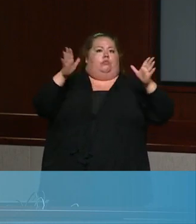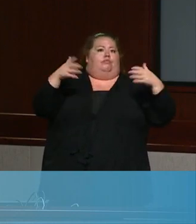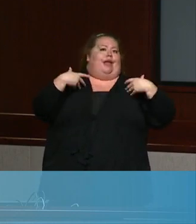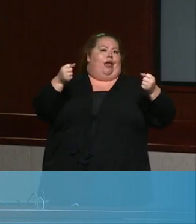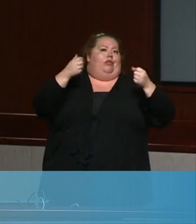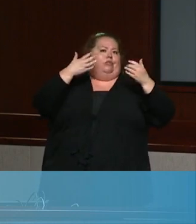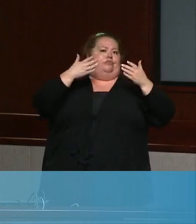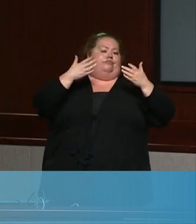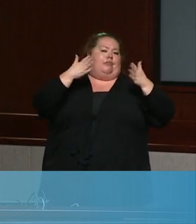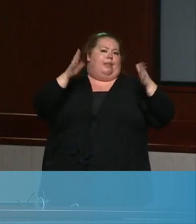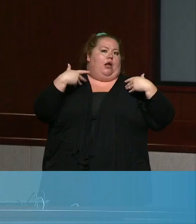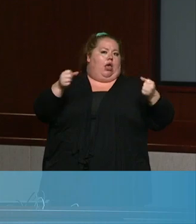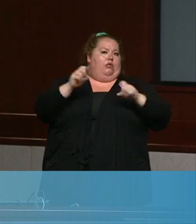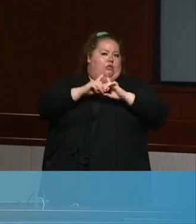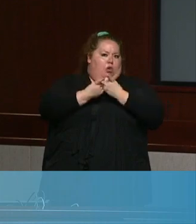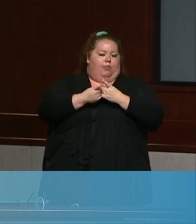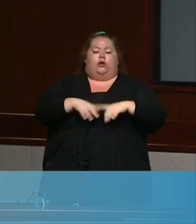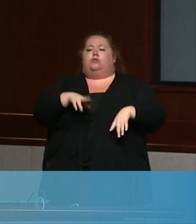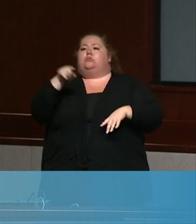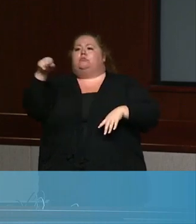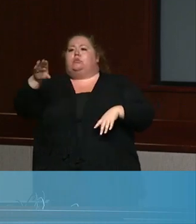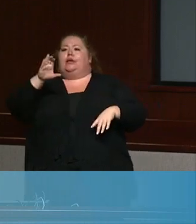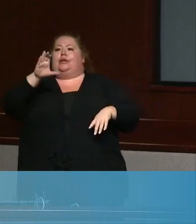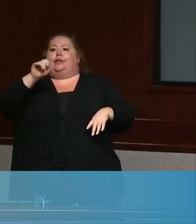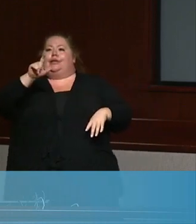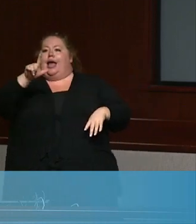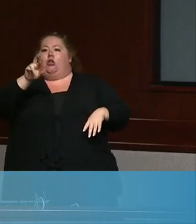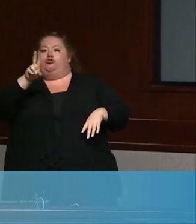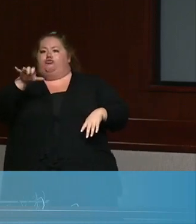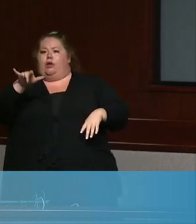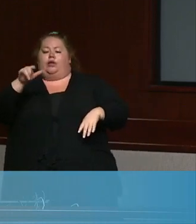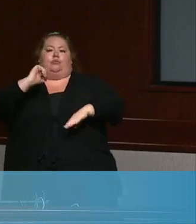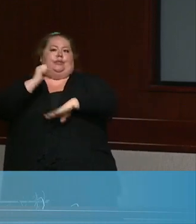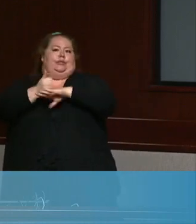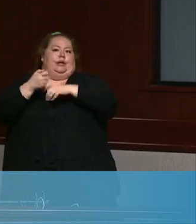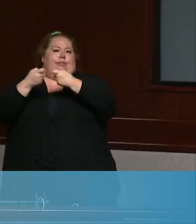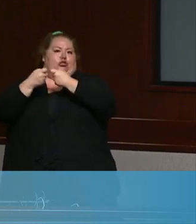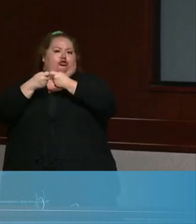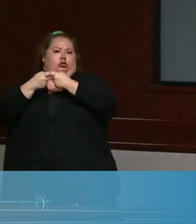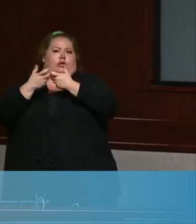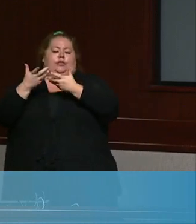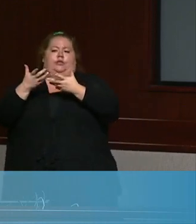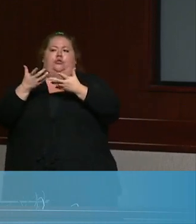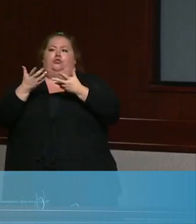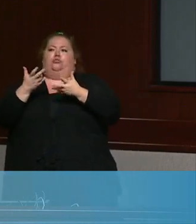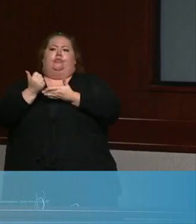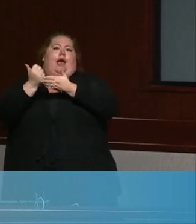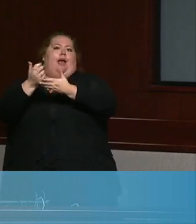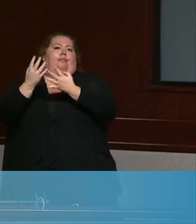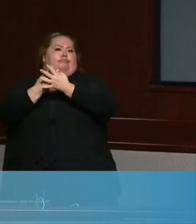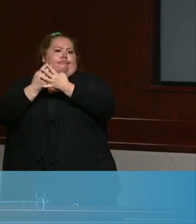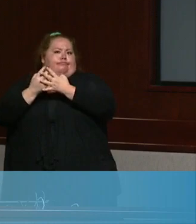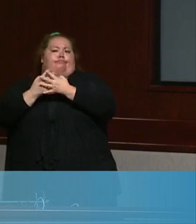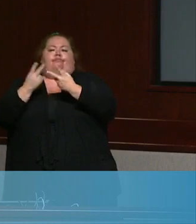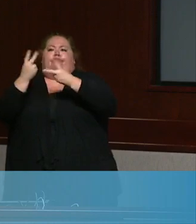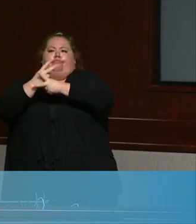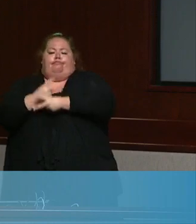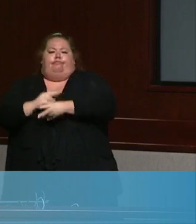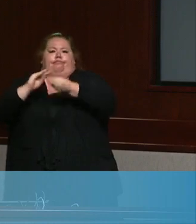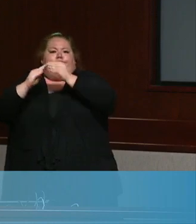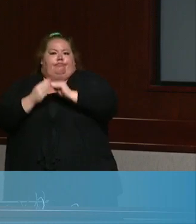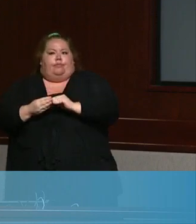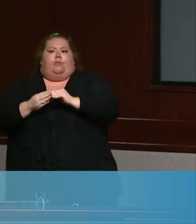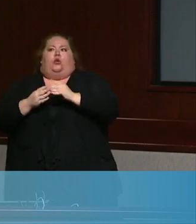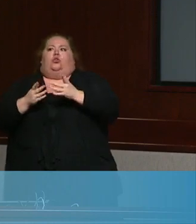they submit in batch format, and then those records, those laboratory reports get divvied out to the different counties of